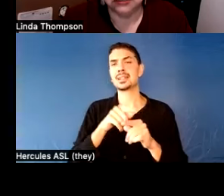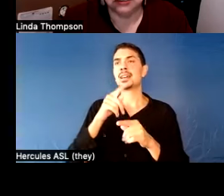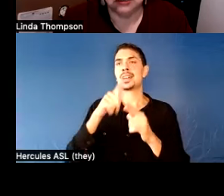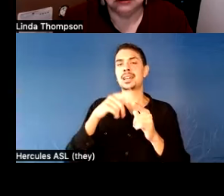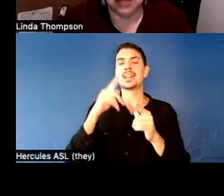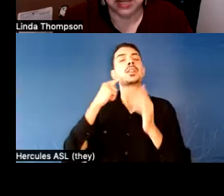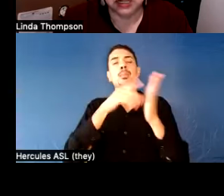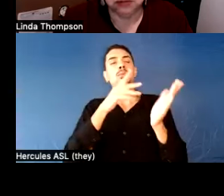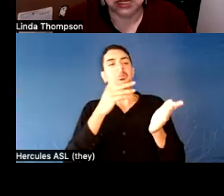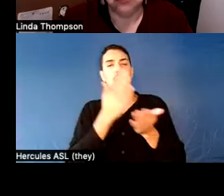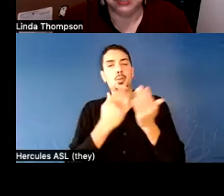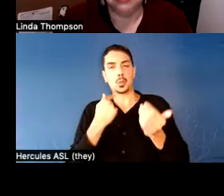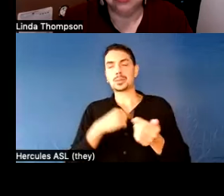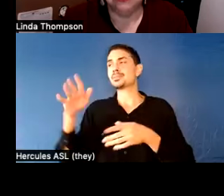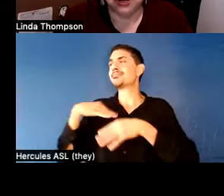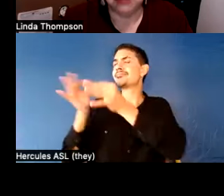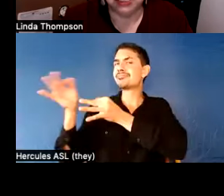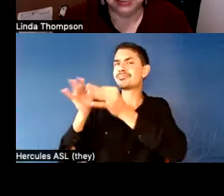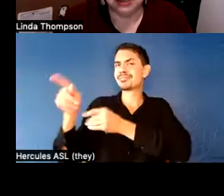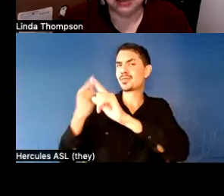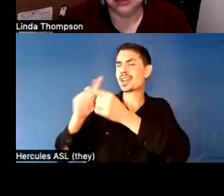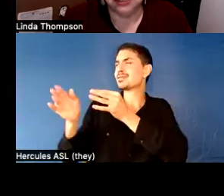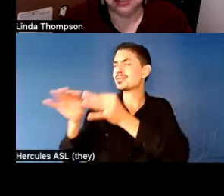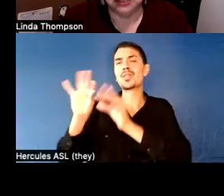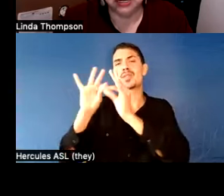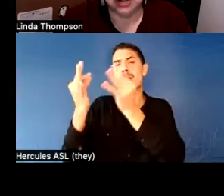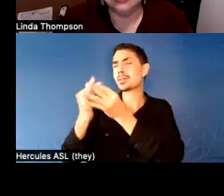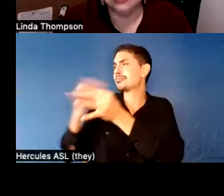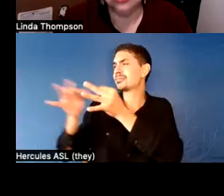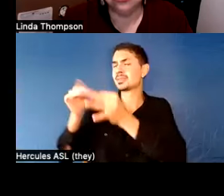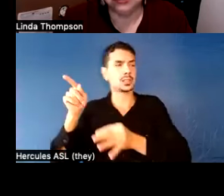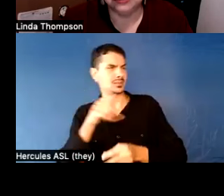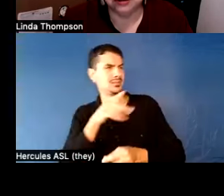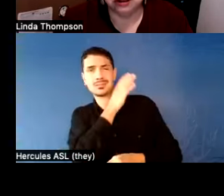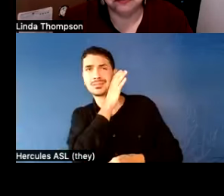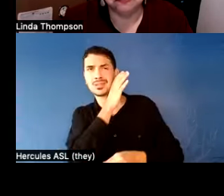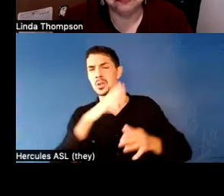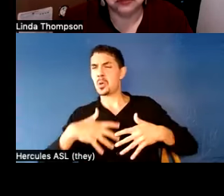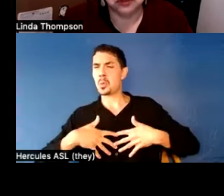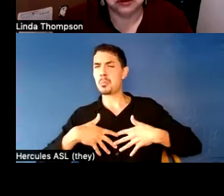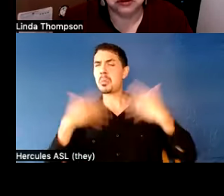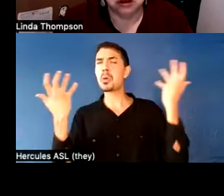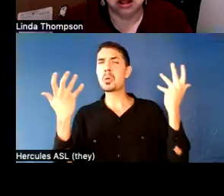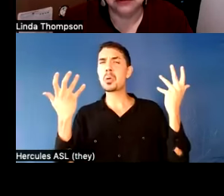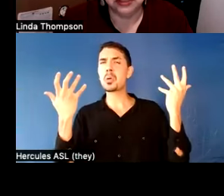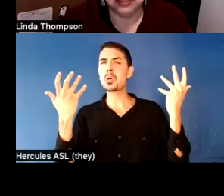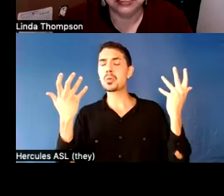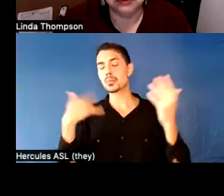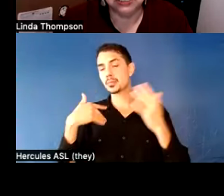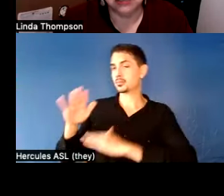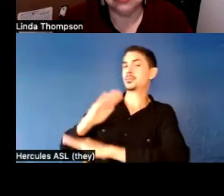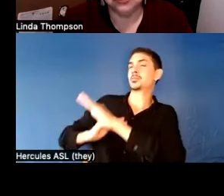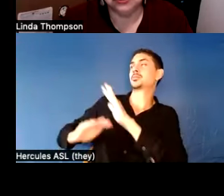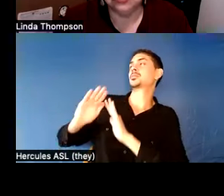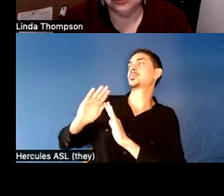And that can be right in their own family. And it has to do with all of the things